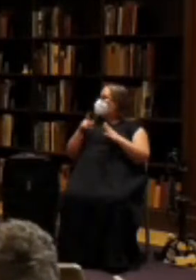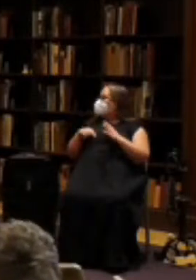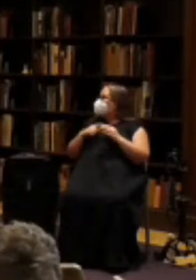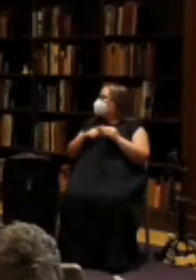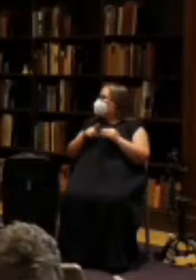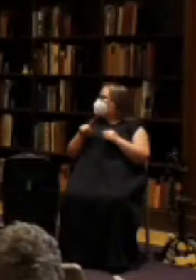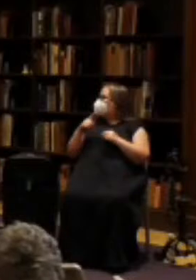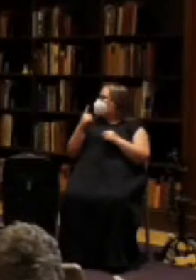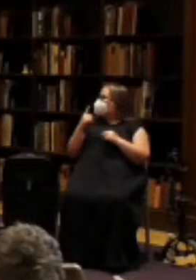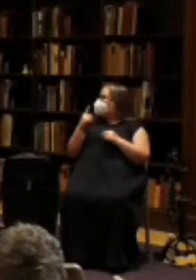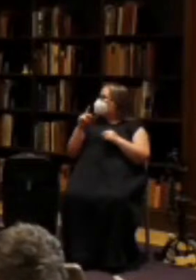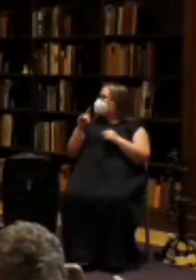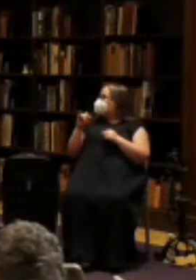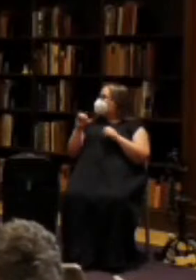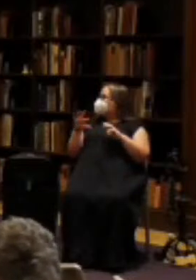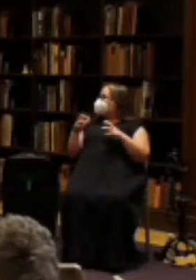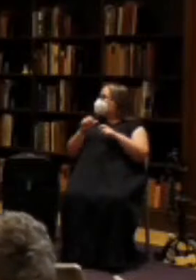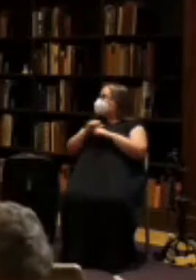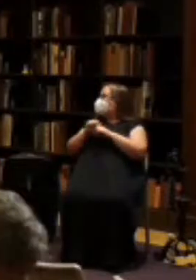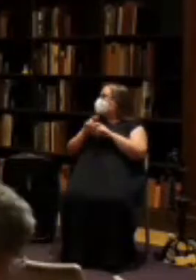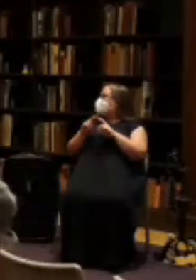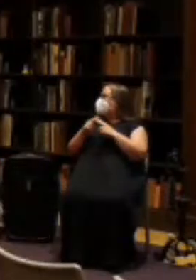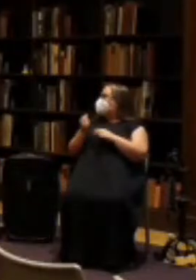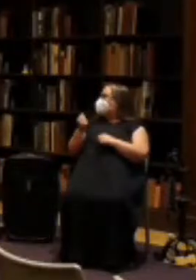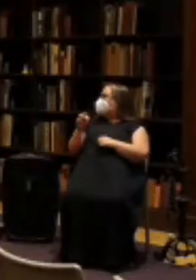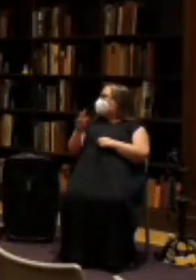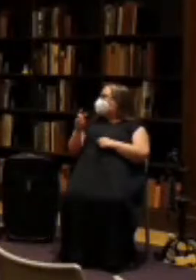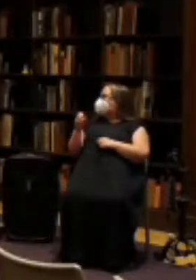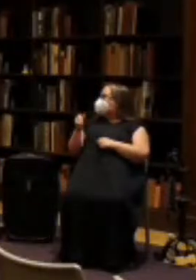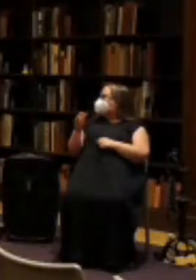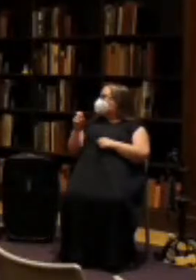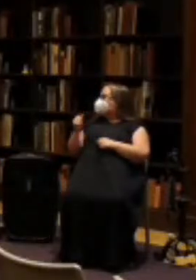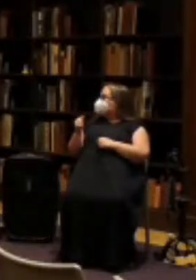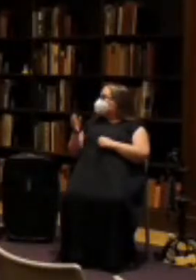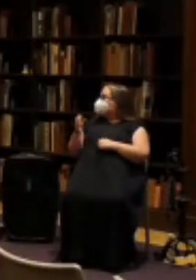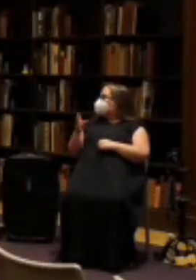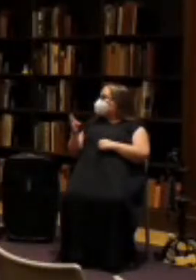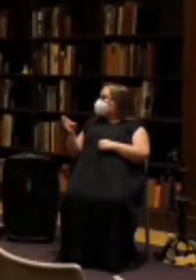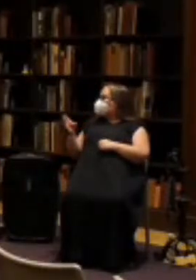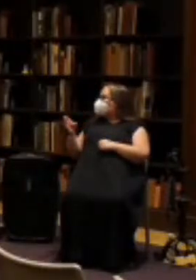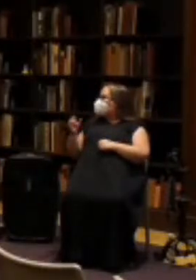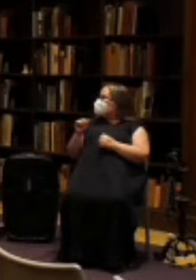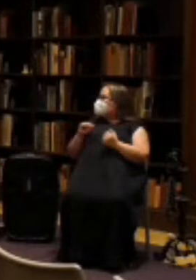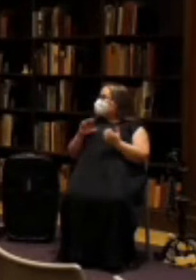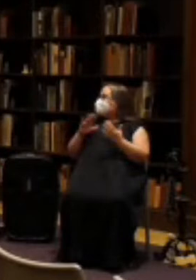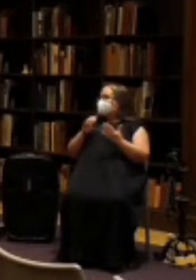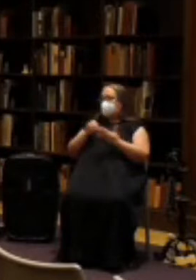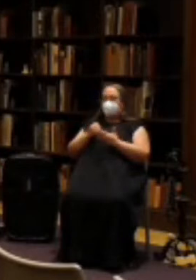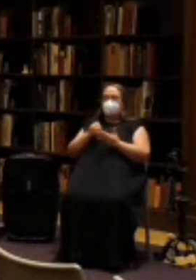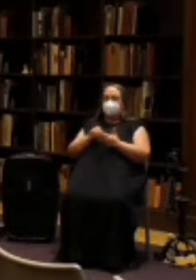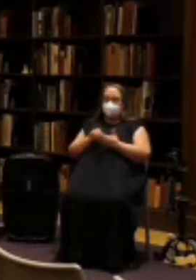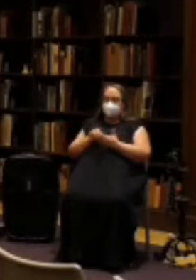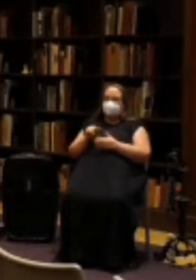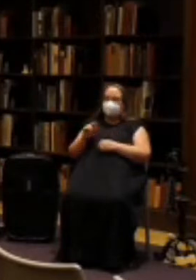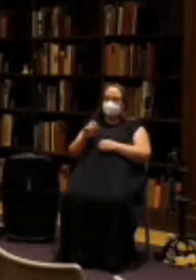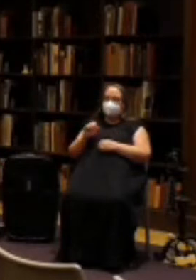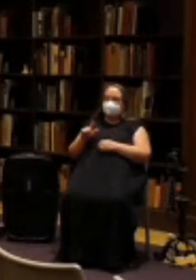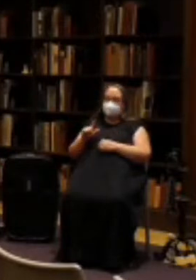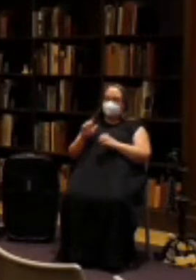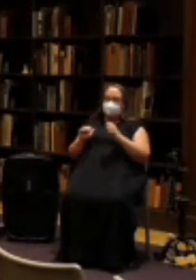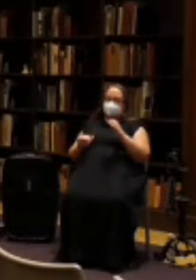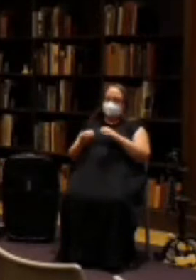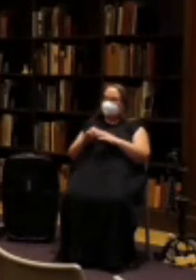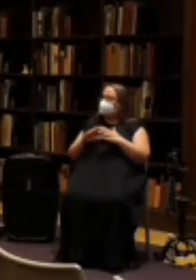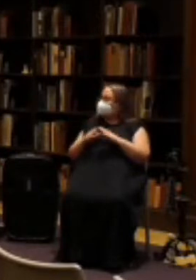about Black public sector workers and unions in the 1960s and 70s here in Baltimore who are addressing economic and racial injustice here in the